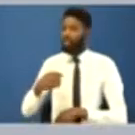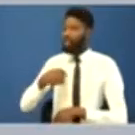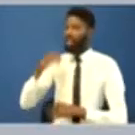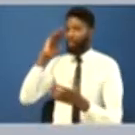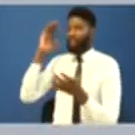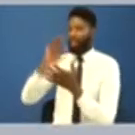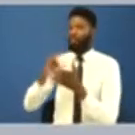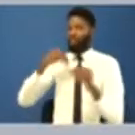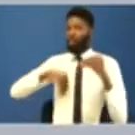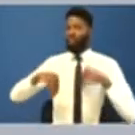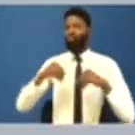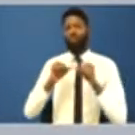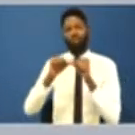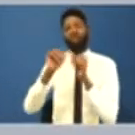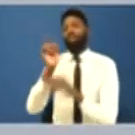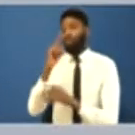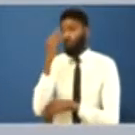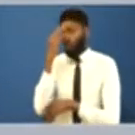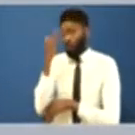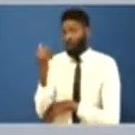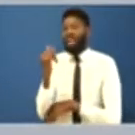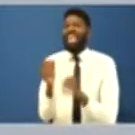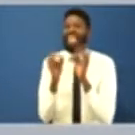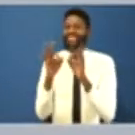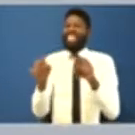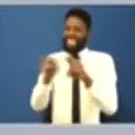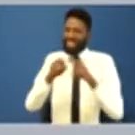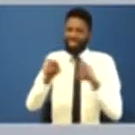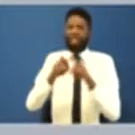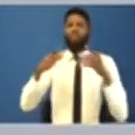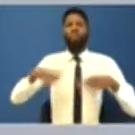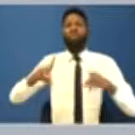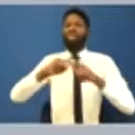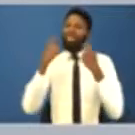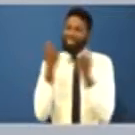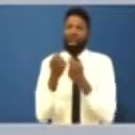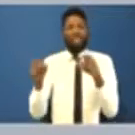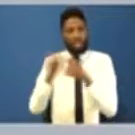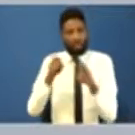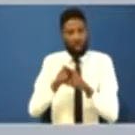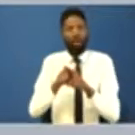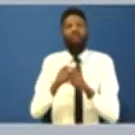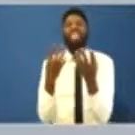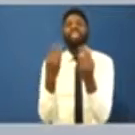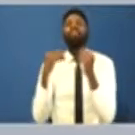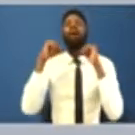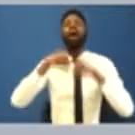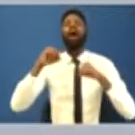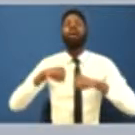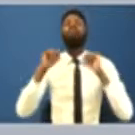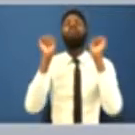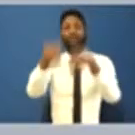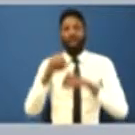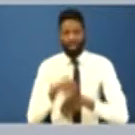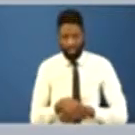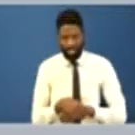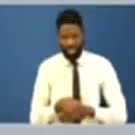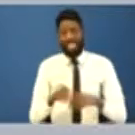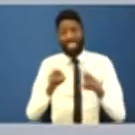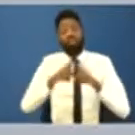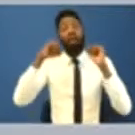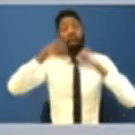corruption still exists because when you put the same people off same and then they're able to agree together and agree